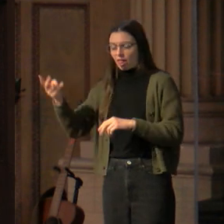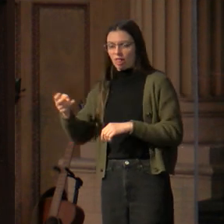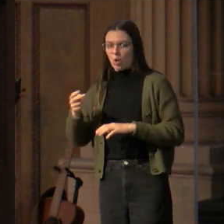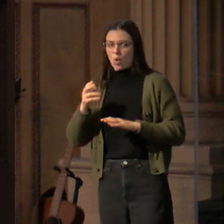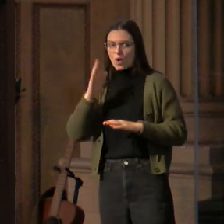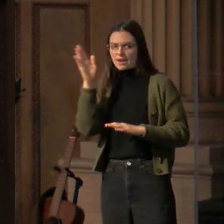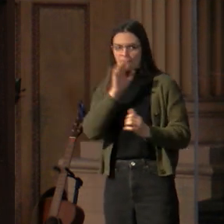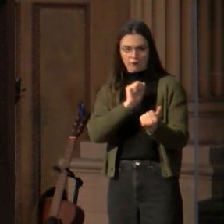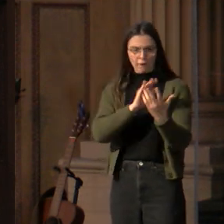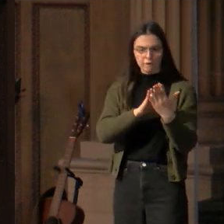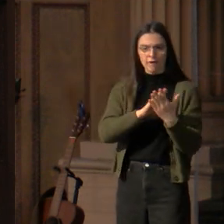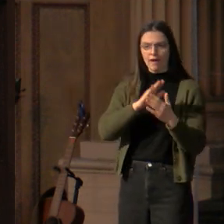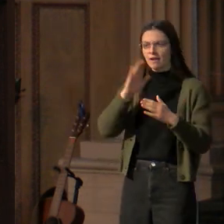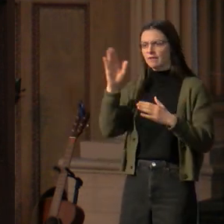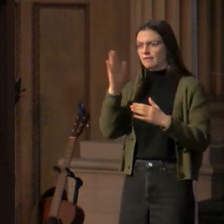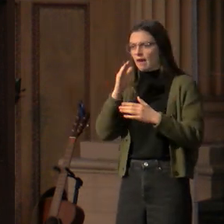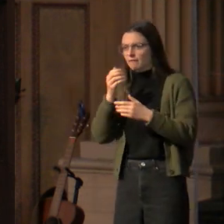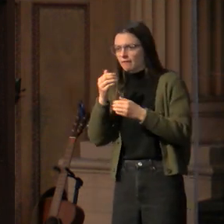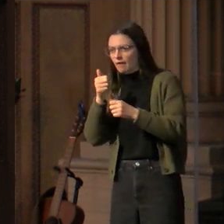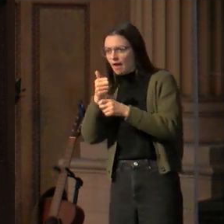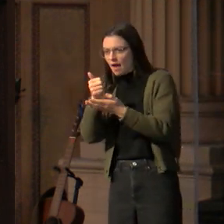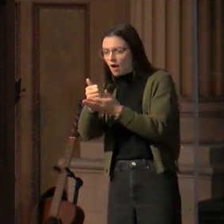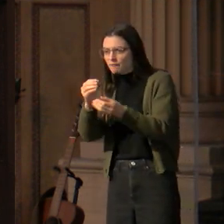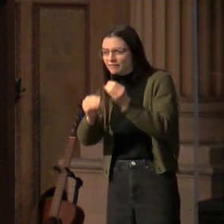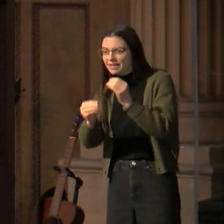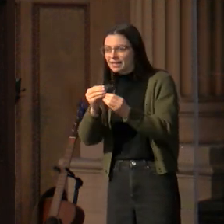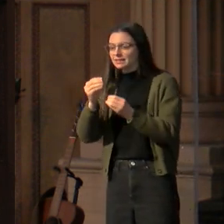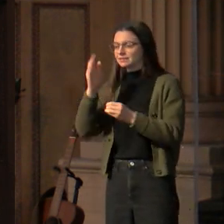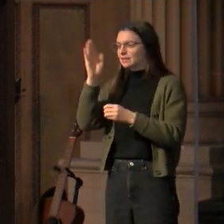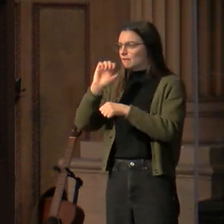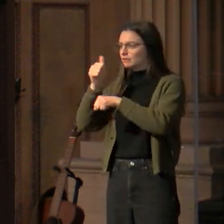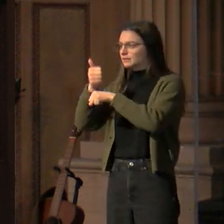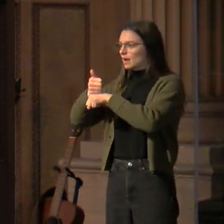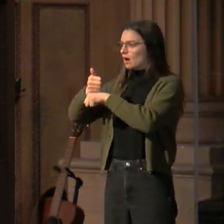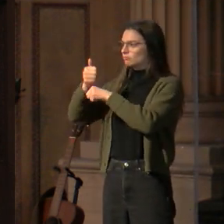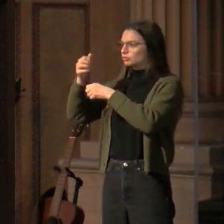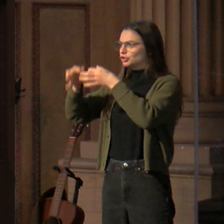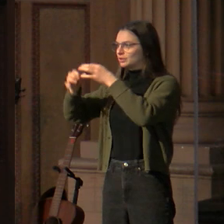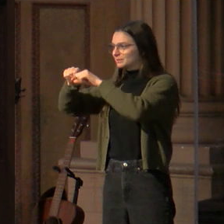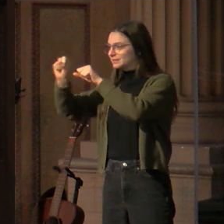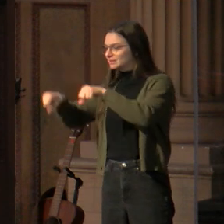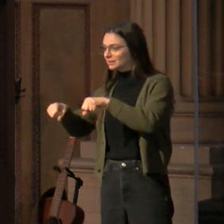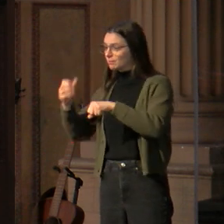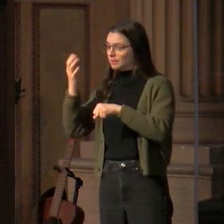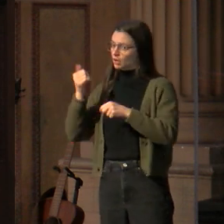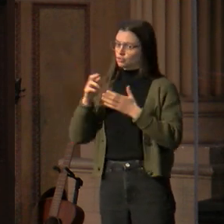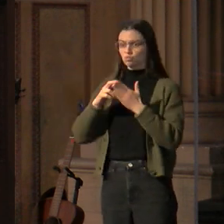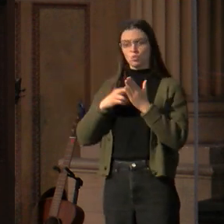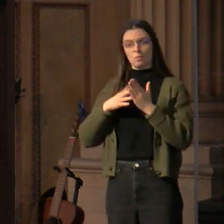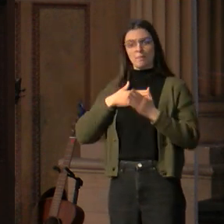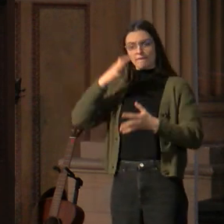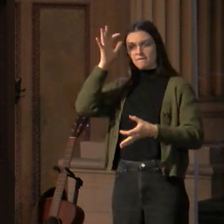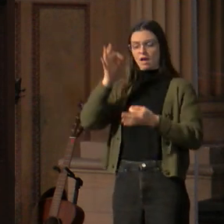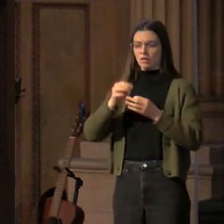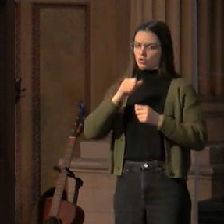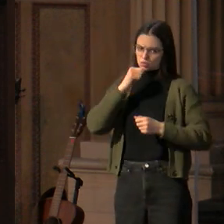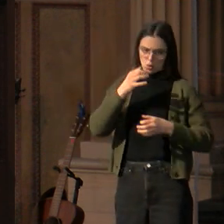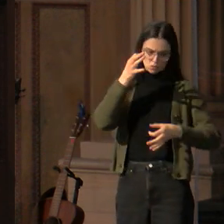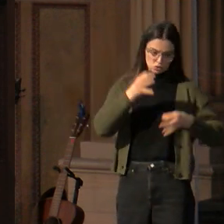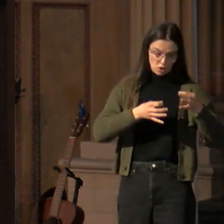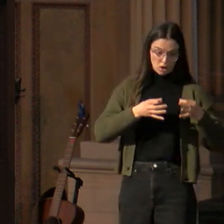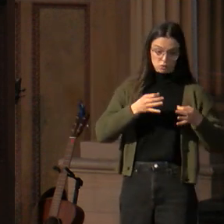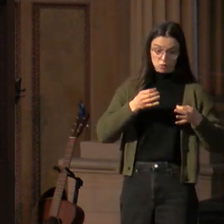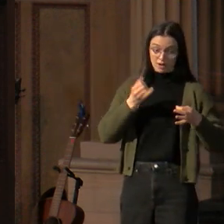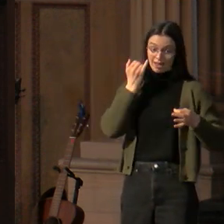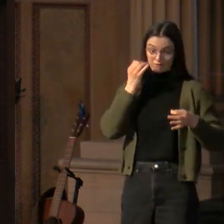don't confront ever, because the cardinal rule of our faith is judge not that you be not judged. But there are lots of different